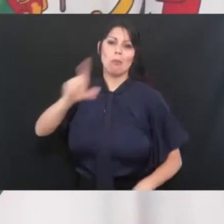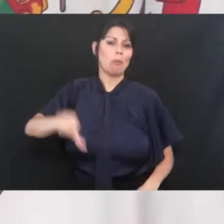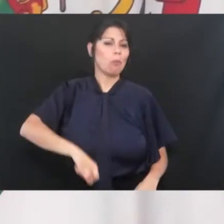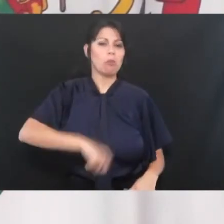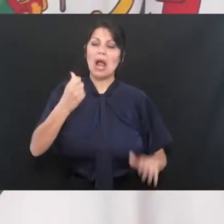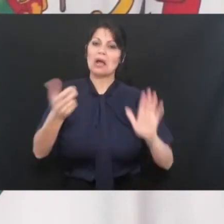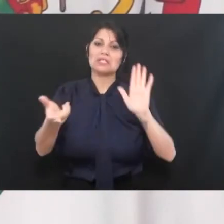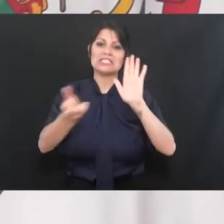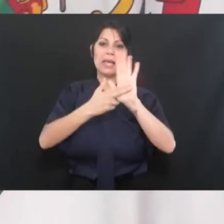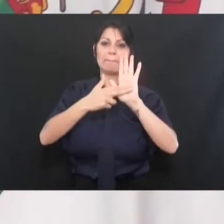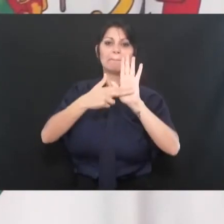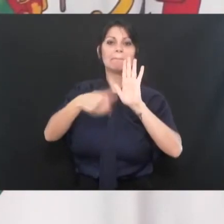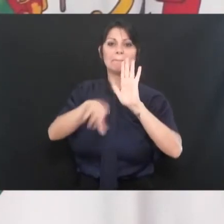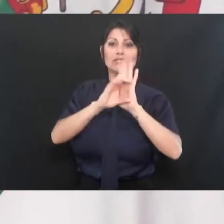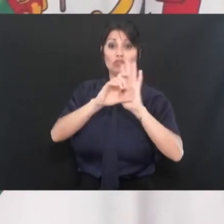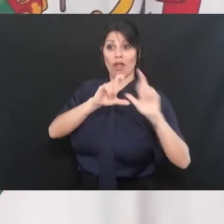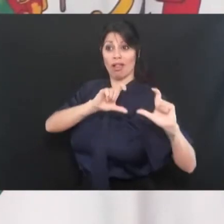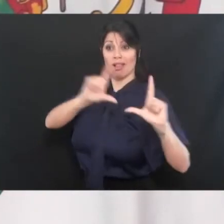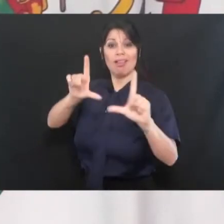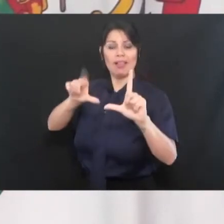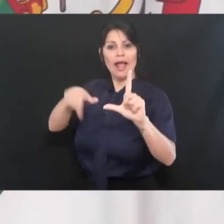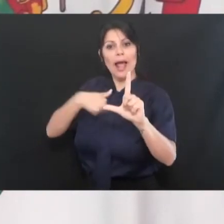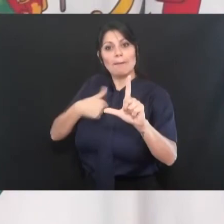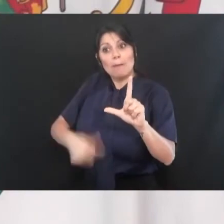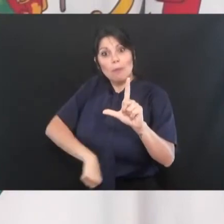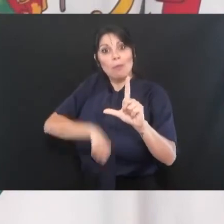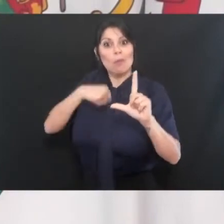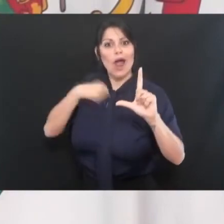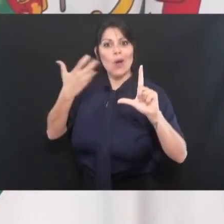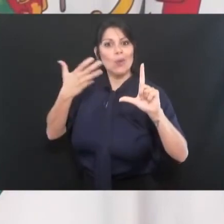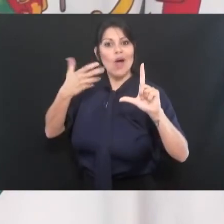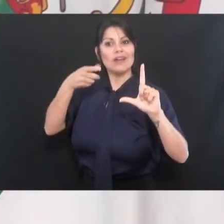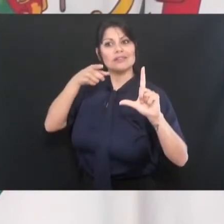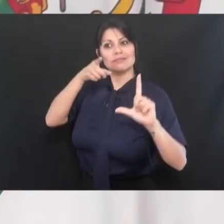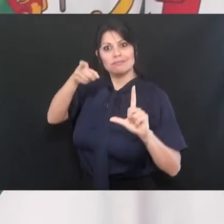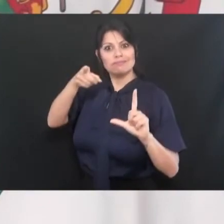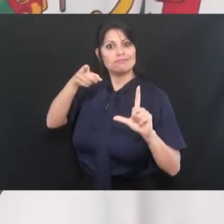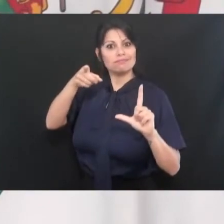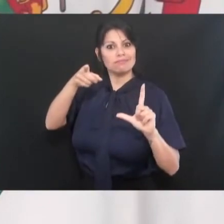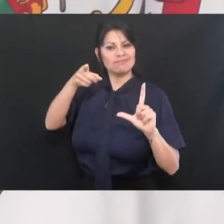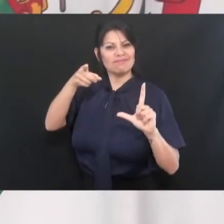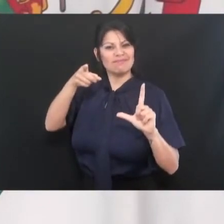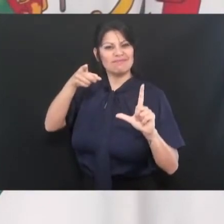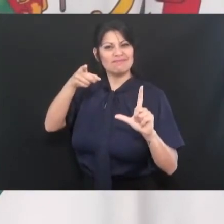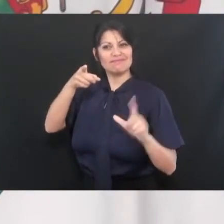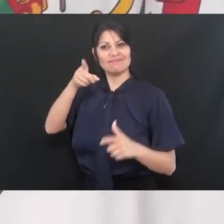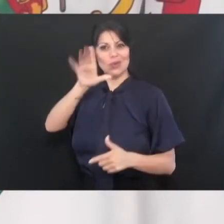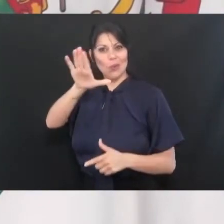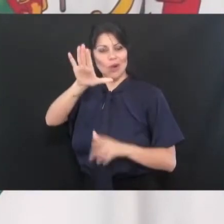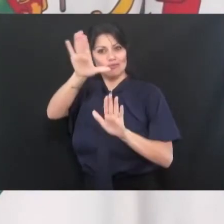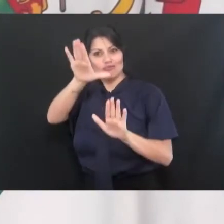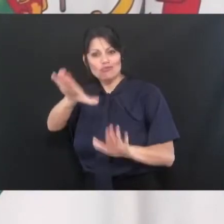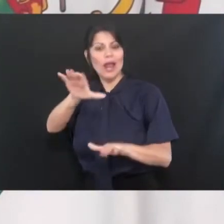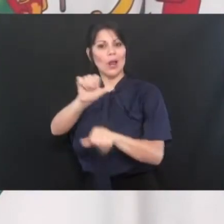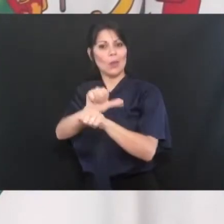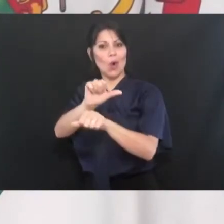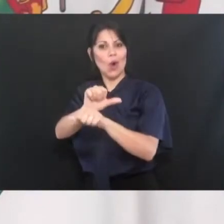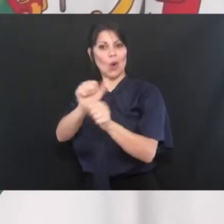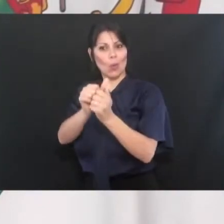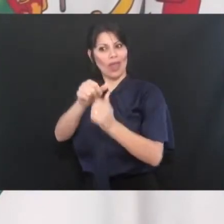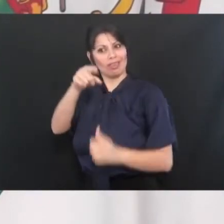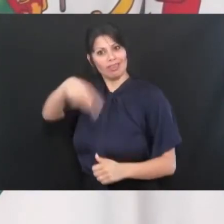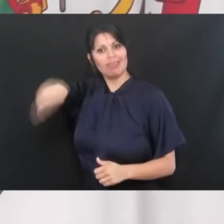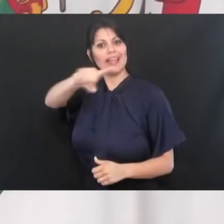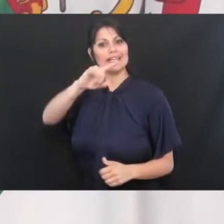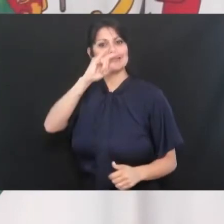picture and everything. But what I'm more proud of than anything is just one thing, and that is this great work you're doing with these kids. Way to go,